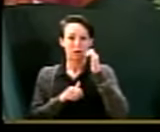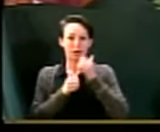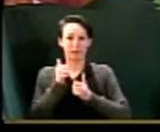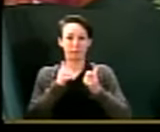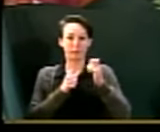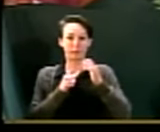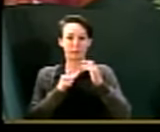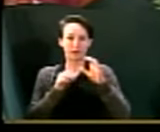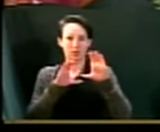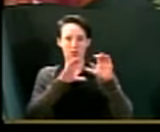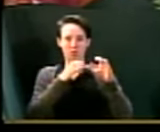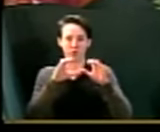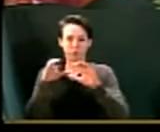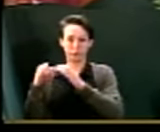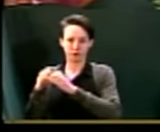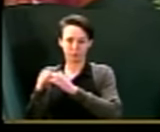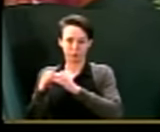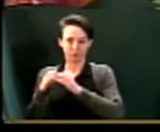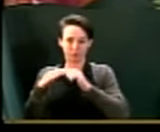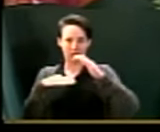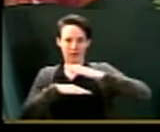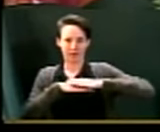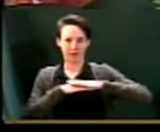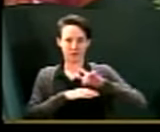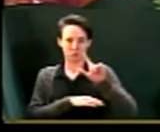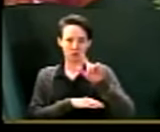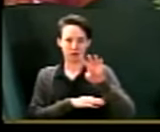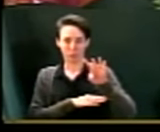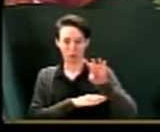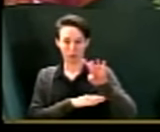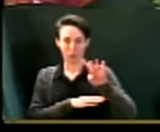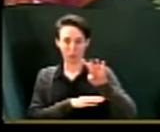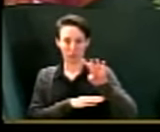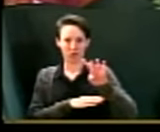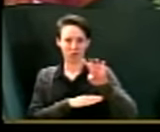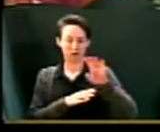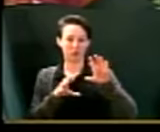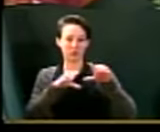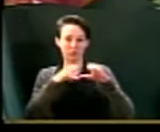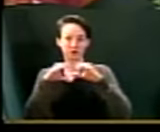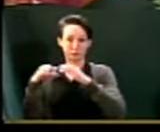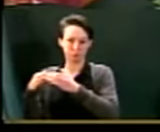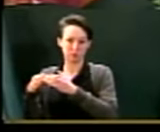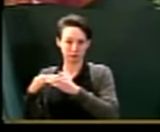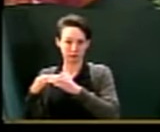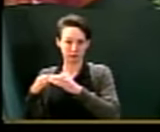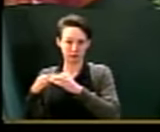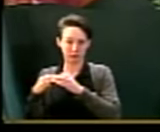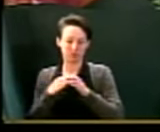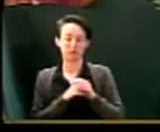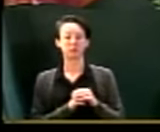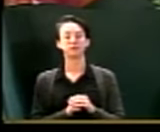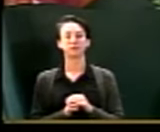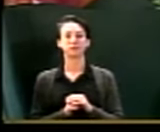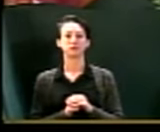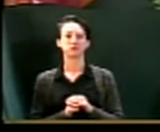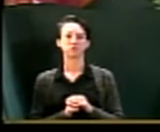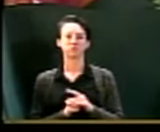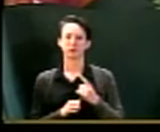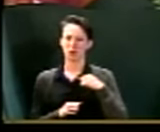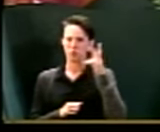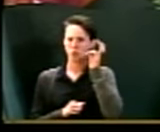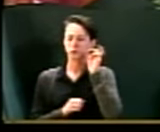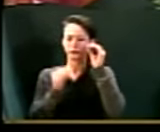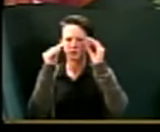24 evidence collections and the 24 cover pages teachers had to write to accompany each one. When I heard